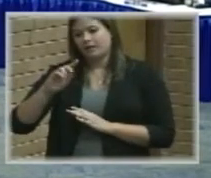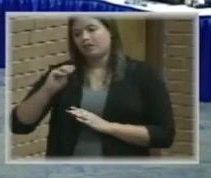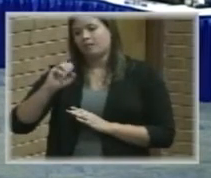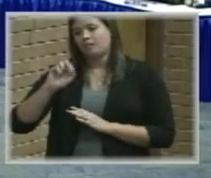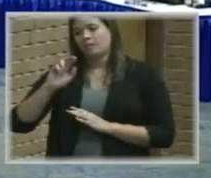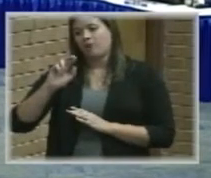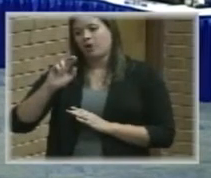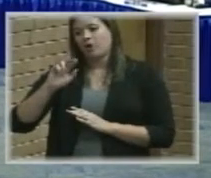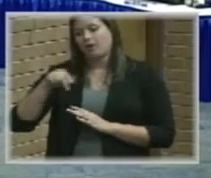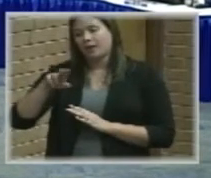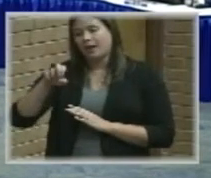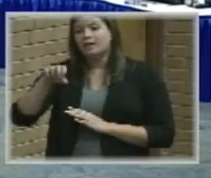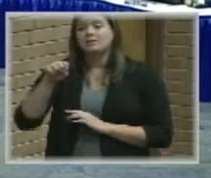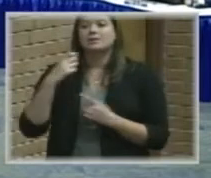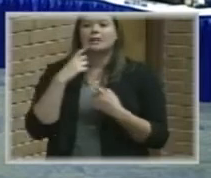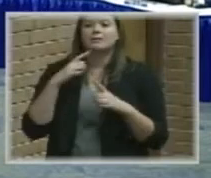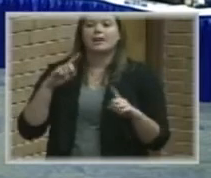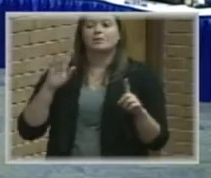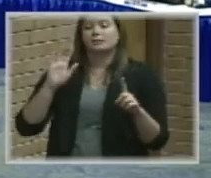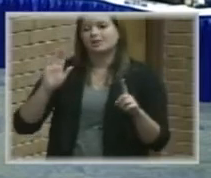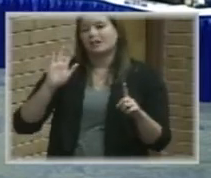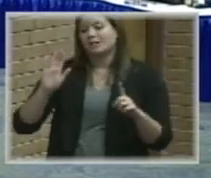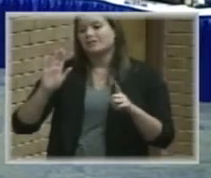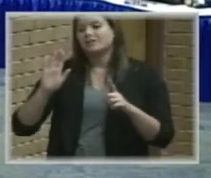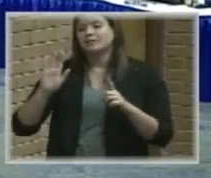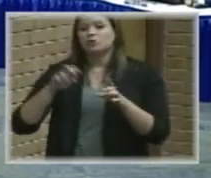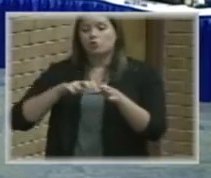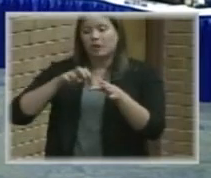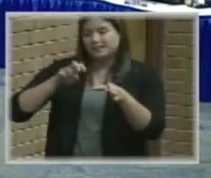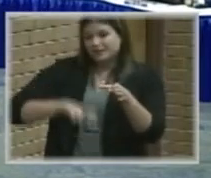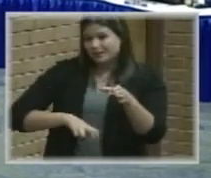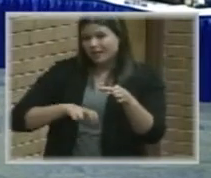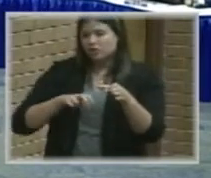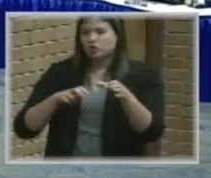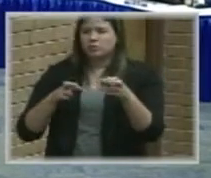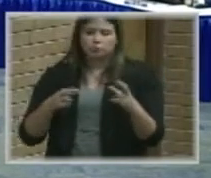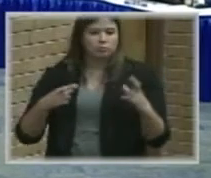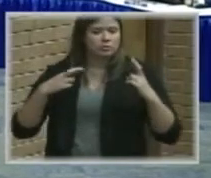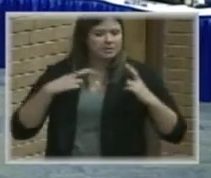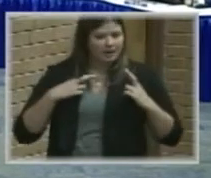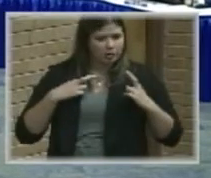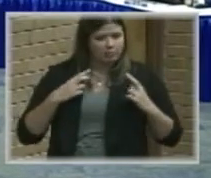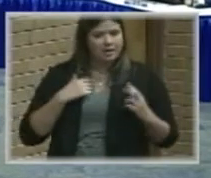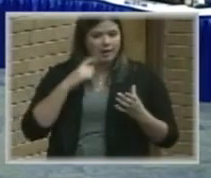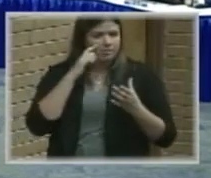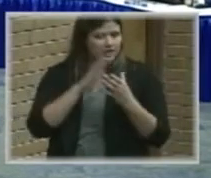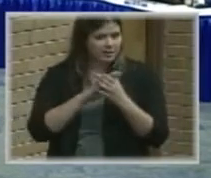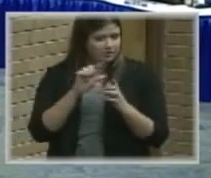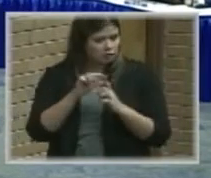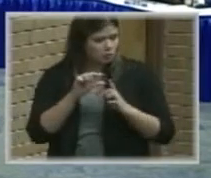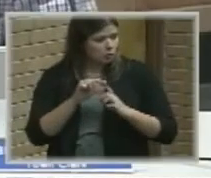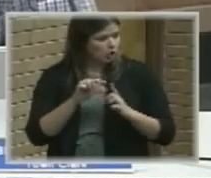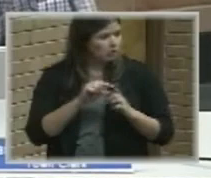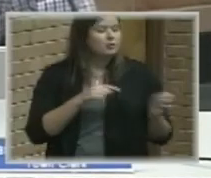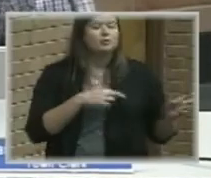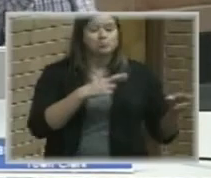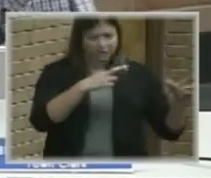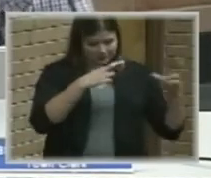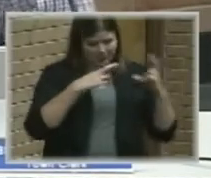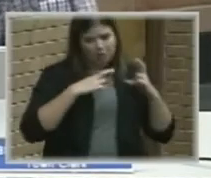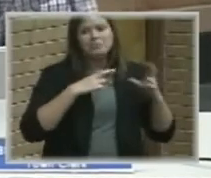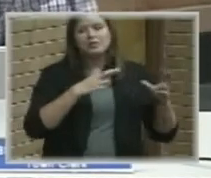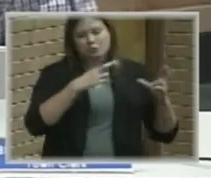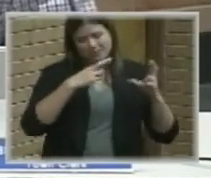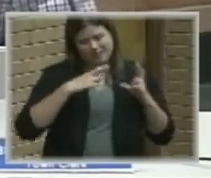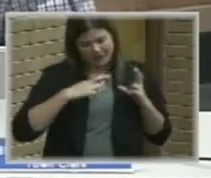announcing his resignation. I don't think retirement is the word. I don't retirement see Dave. Is the word. Is retirement,